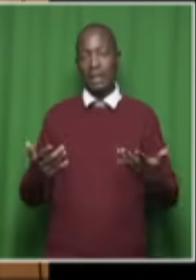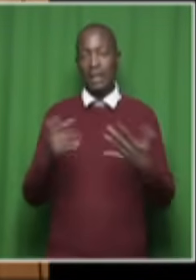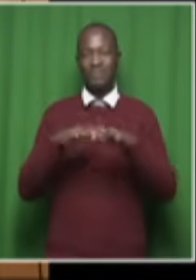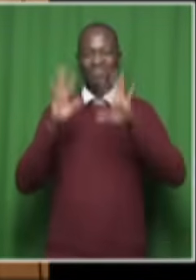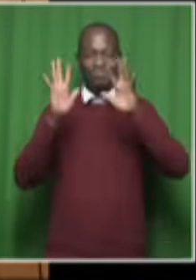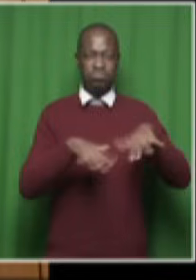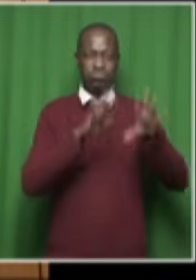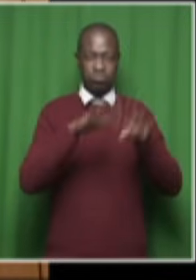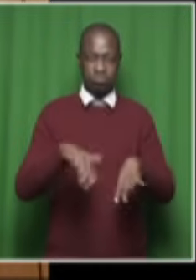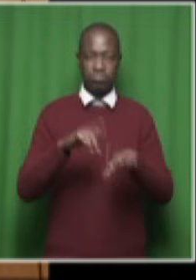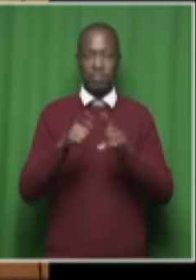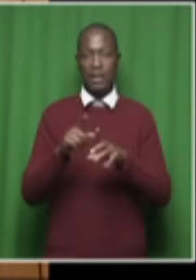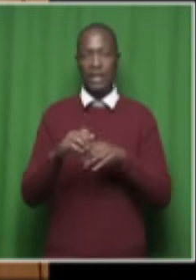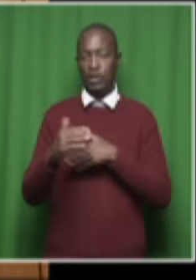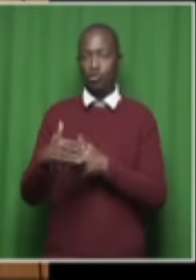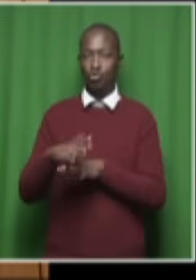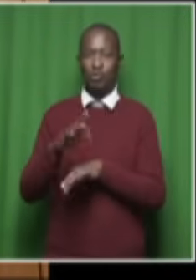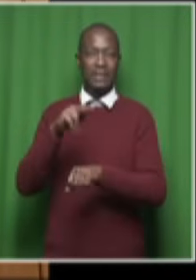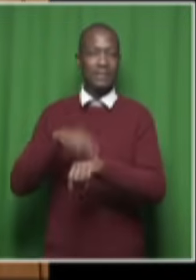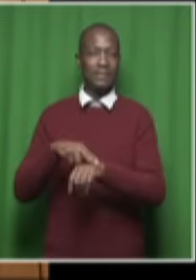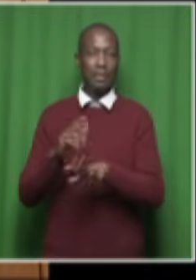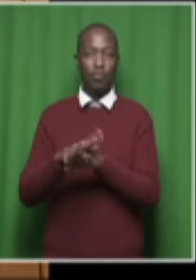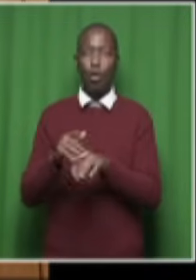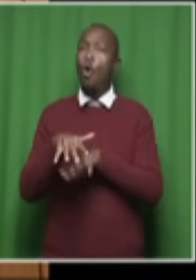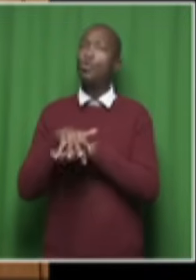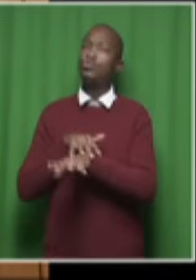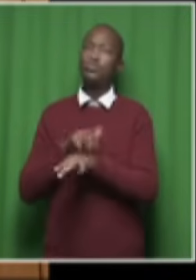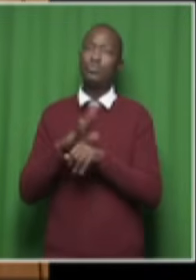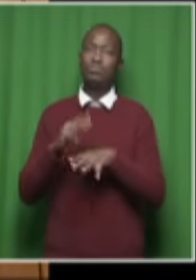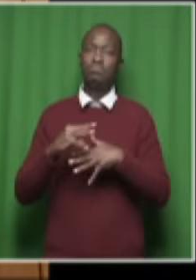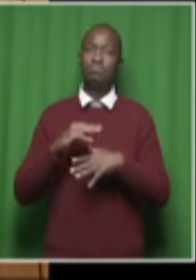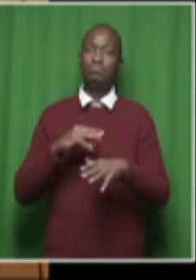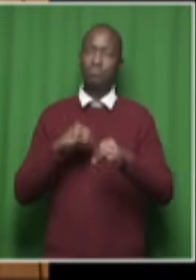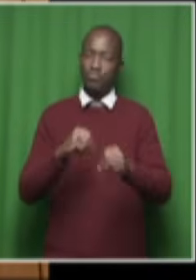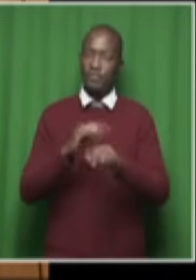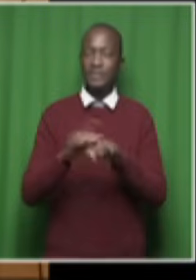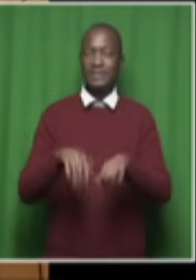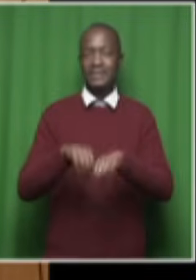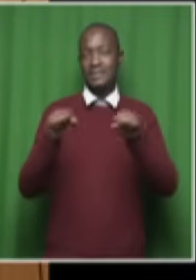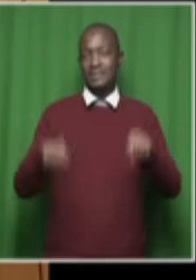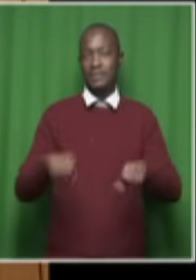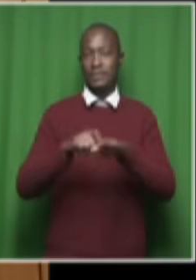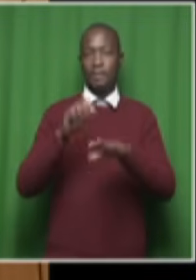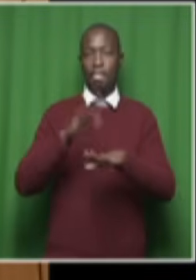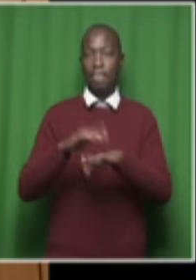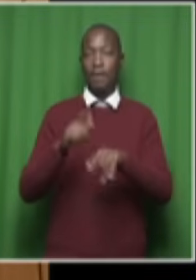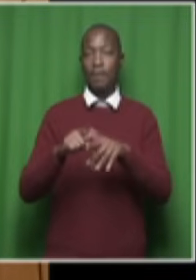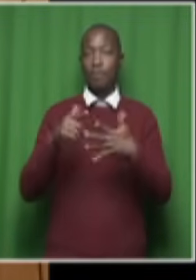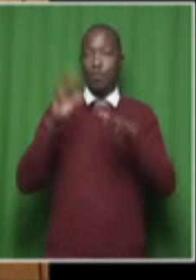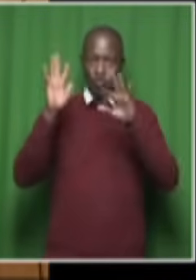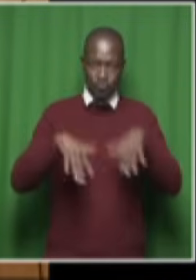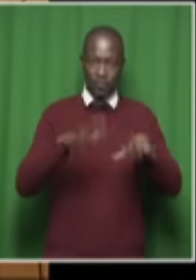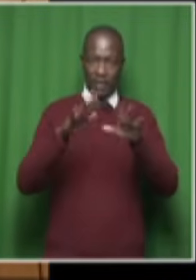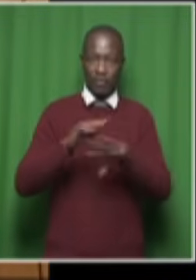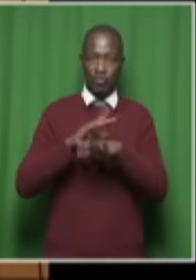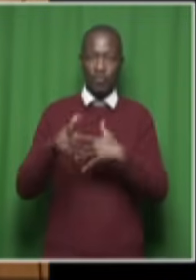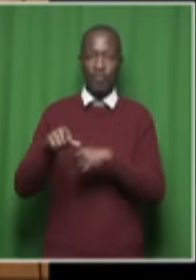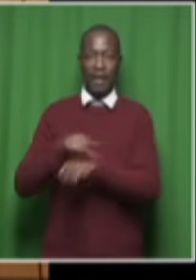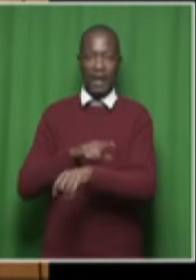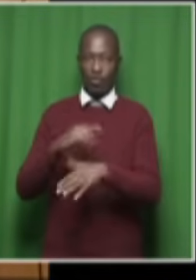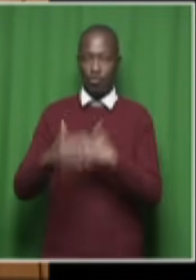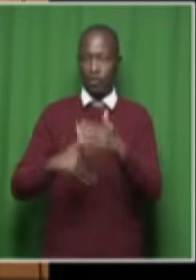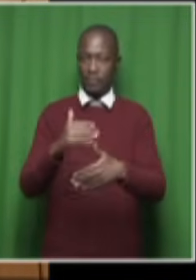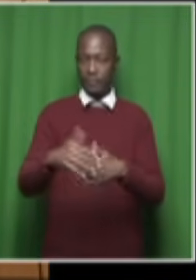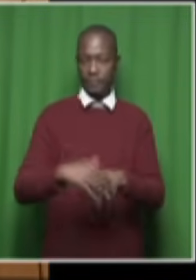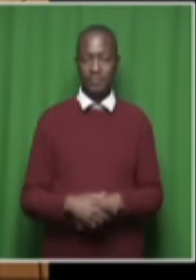in shorter times, or maybe slow-moving systems that give you more rain over a longer period. The potential of